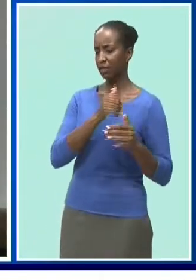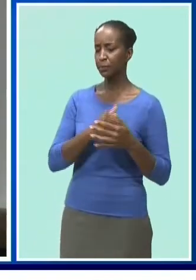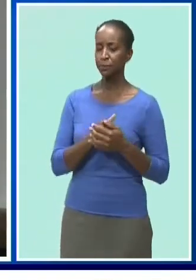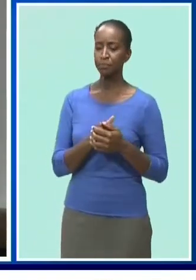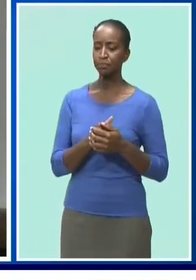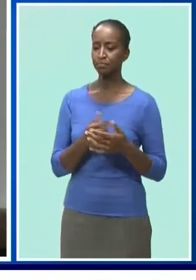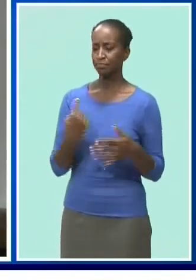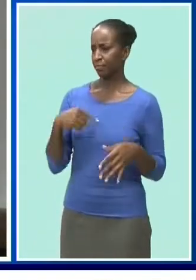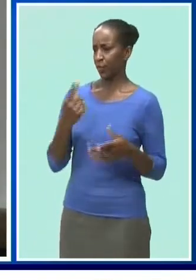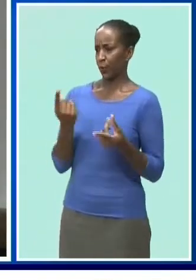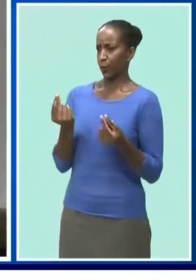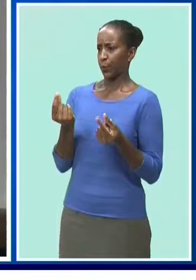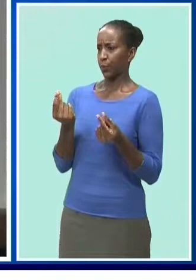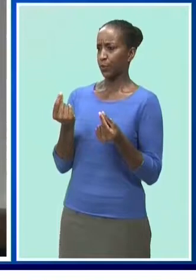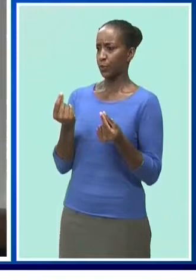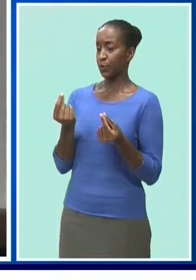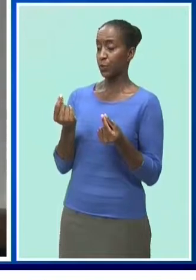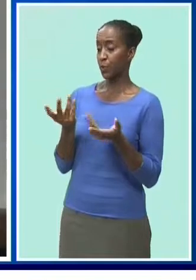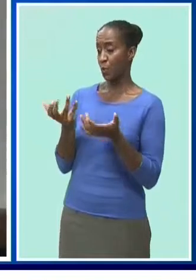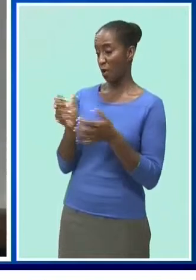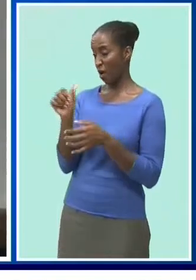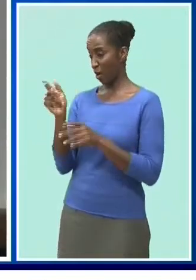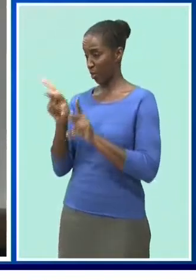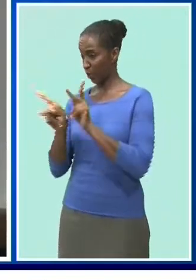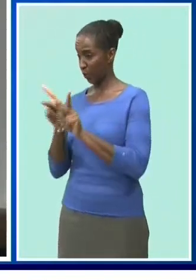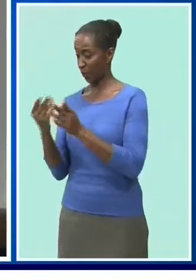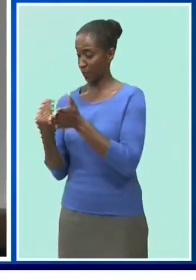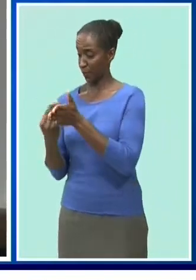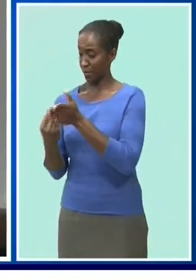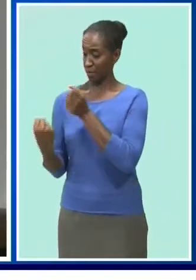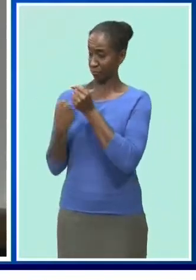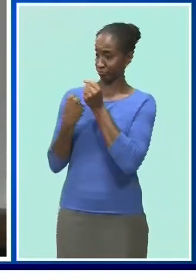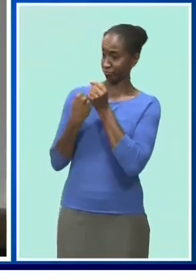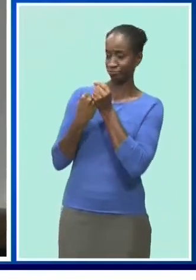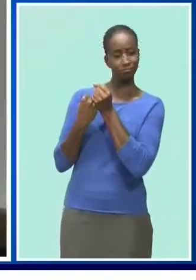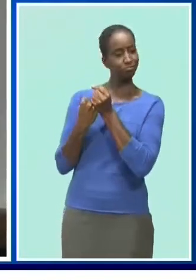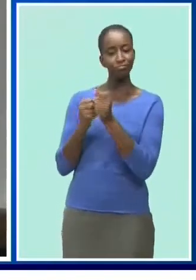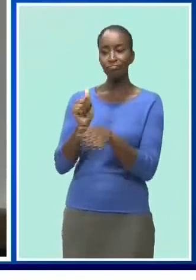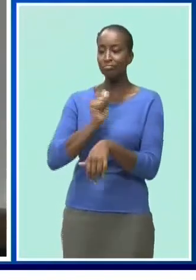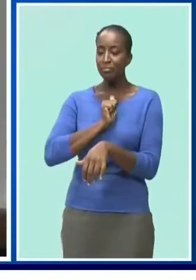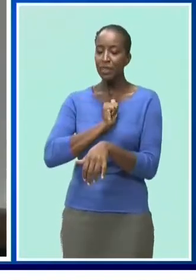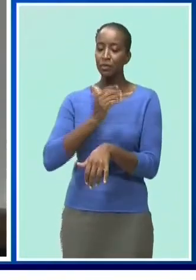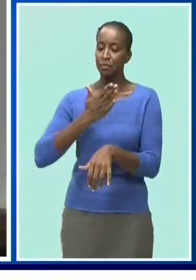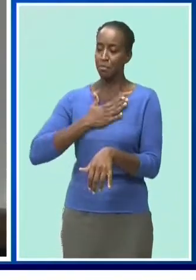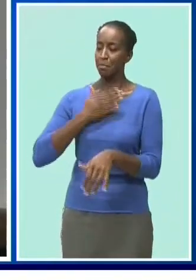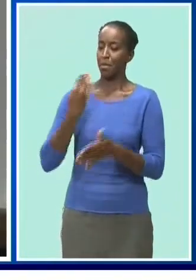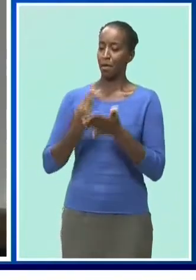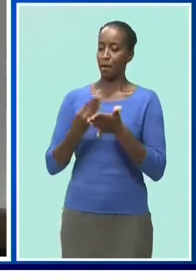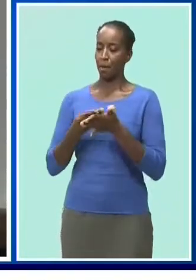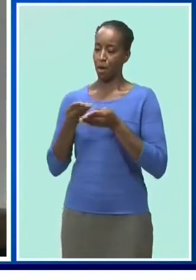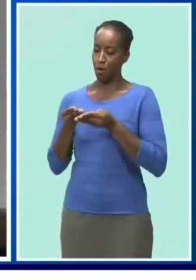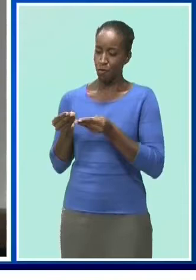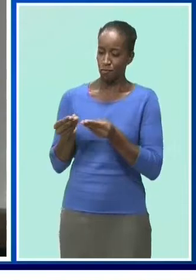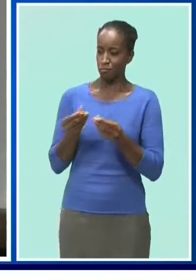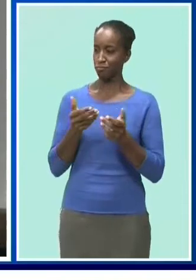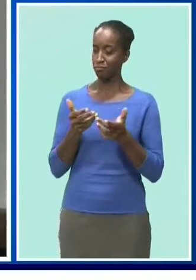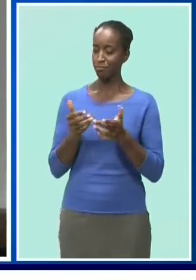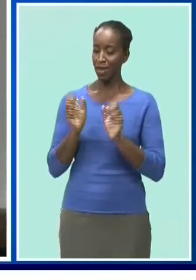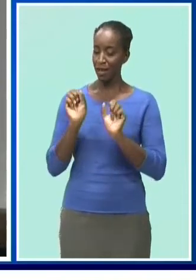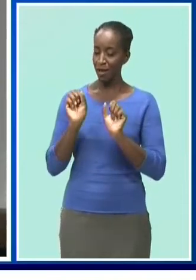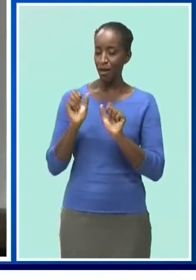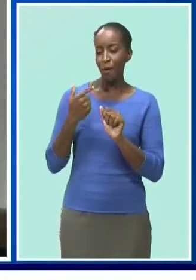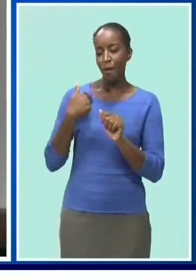we will invest in ourselves, because we have a vision for where we want to be as